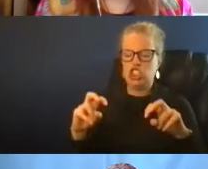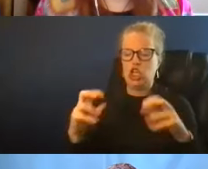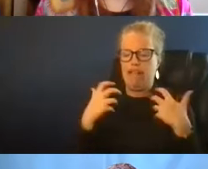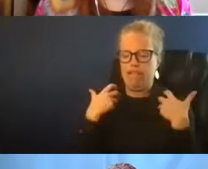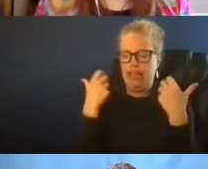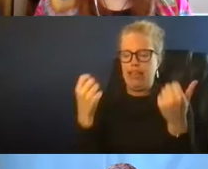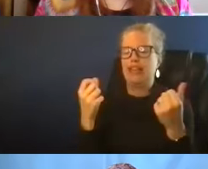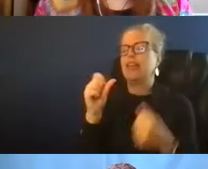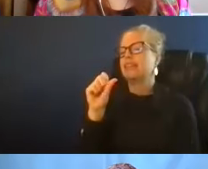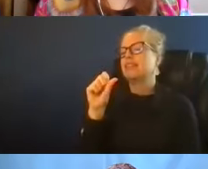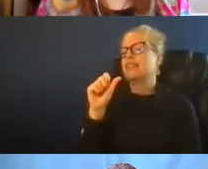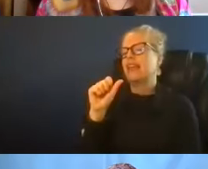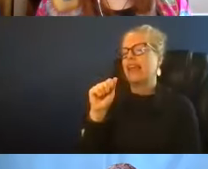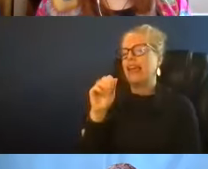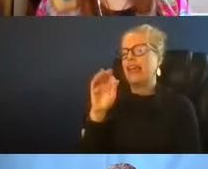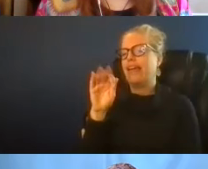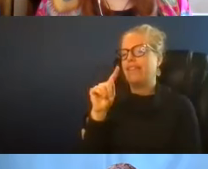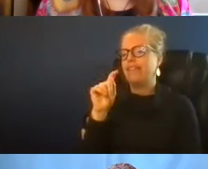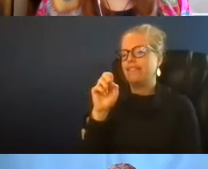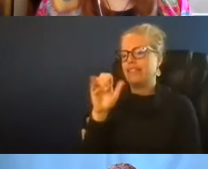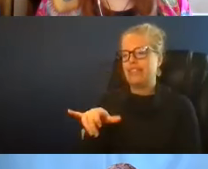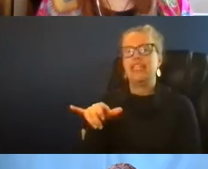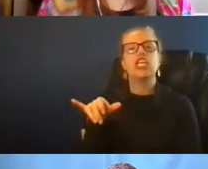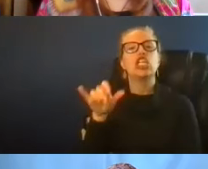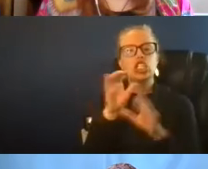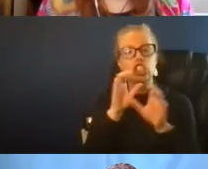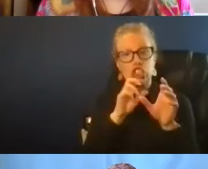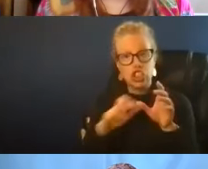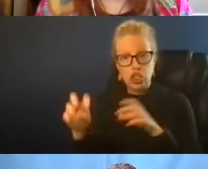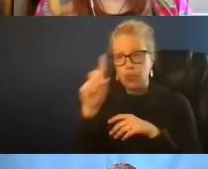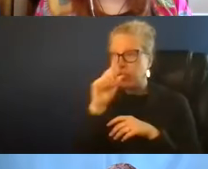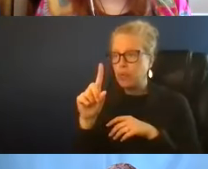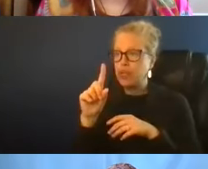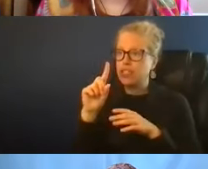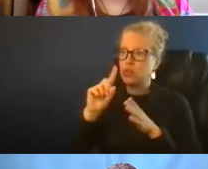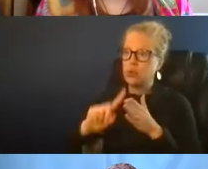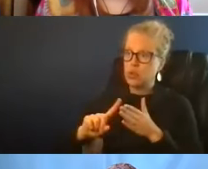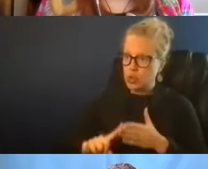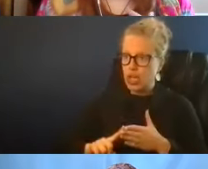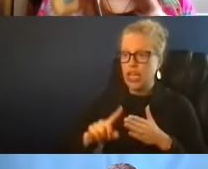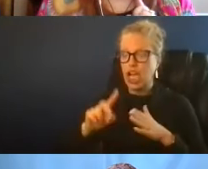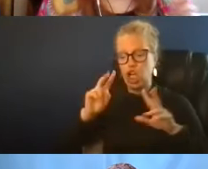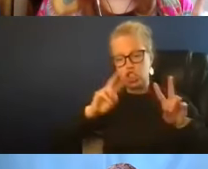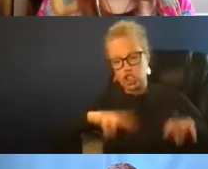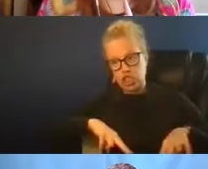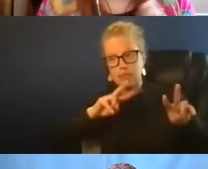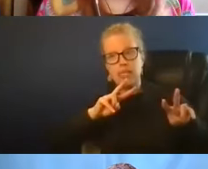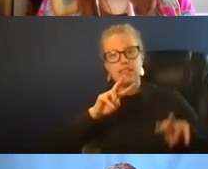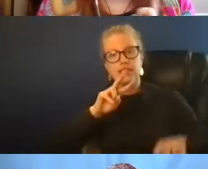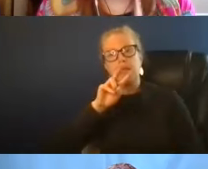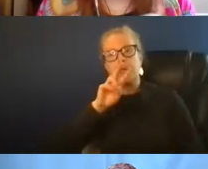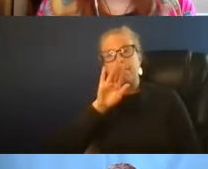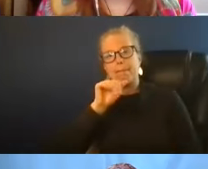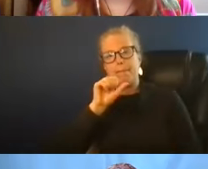journey, but we need to really check our judgments and our biases, because we're not